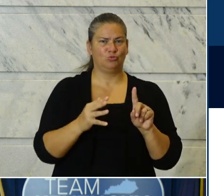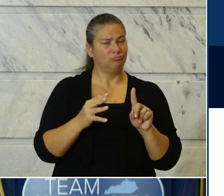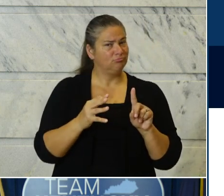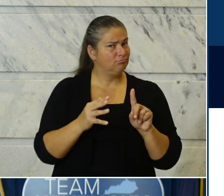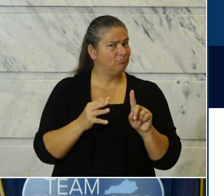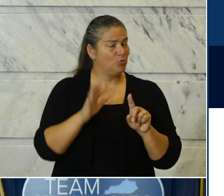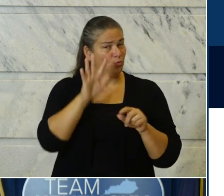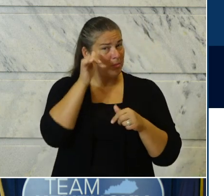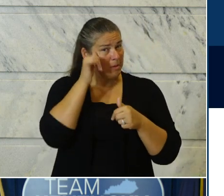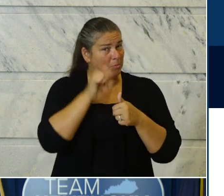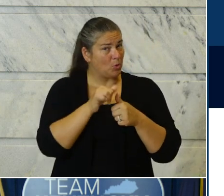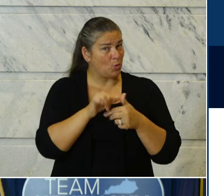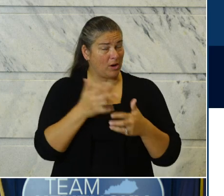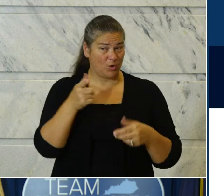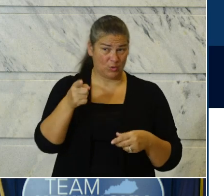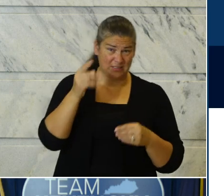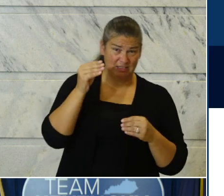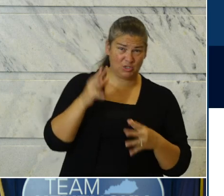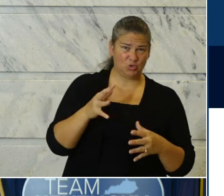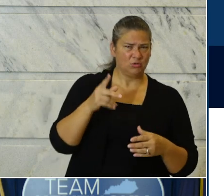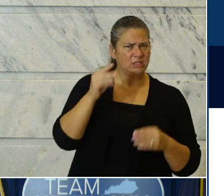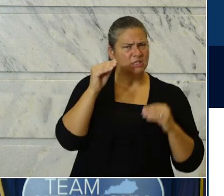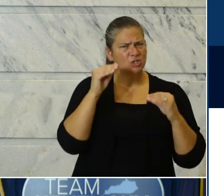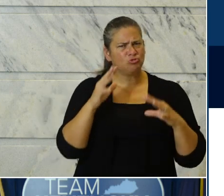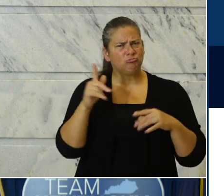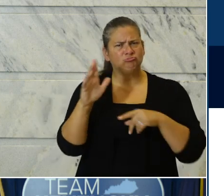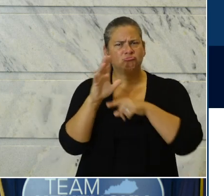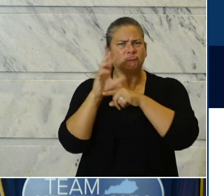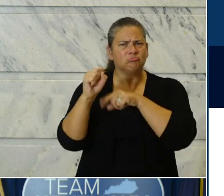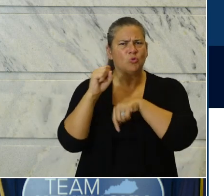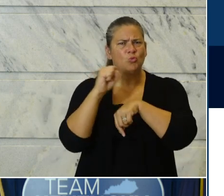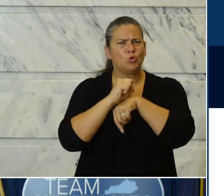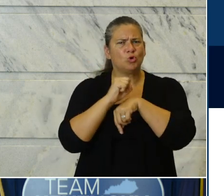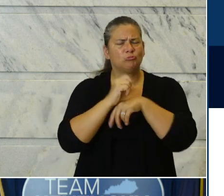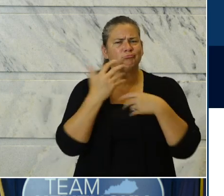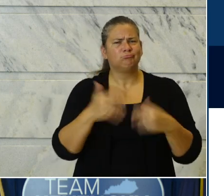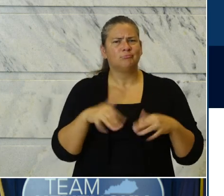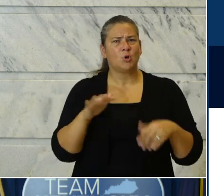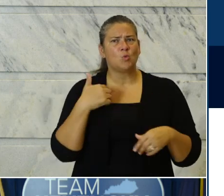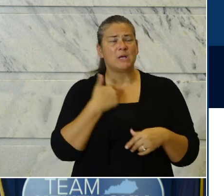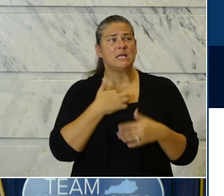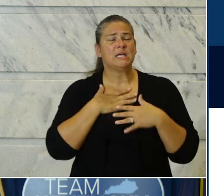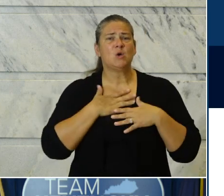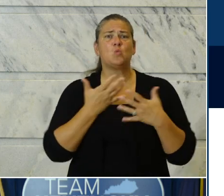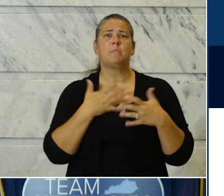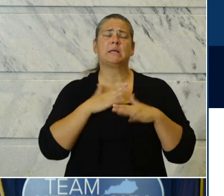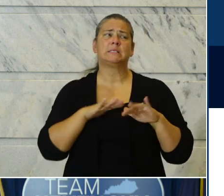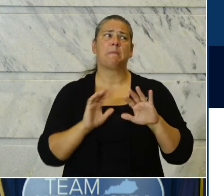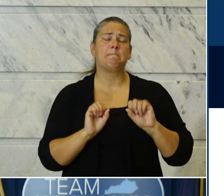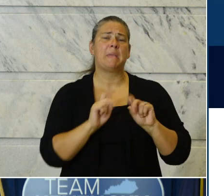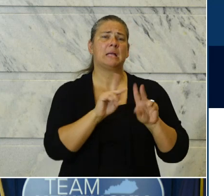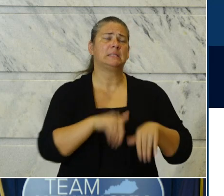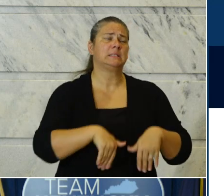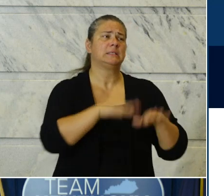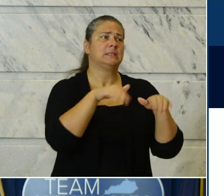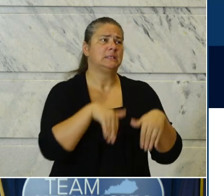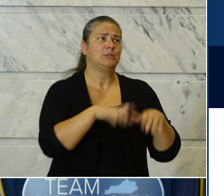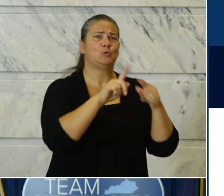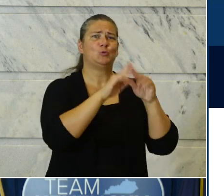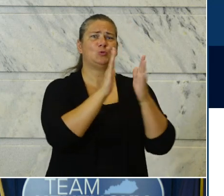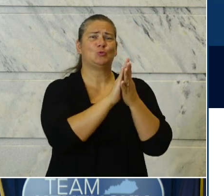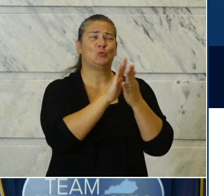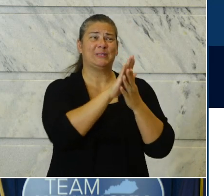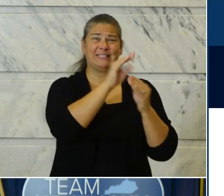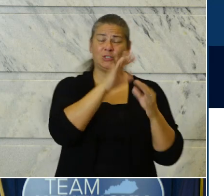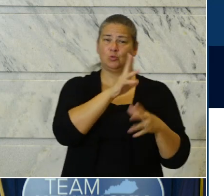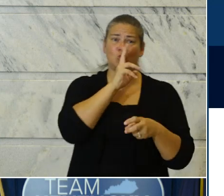that do an incredible job, and all of us that are desperate to get our kids back in school know how hard being a teacher is